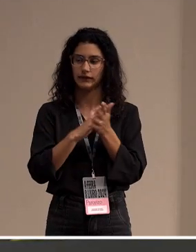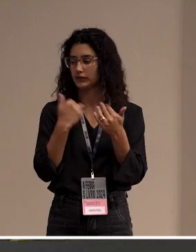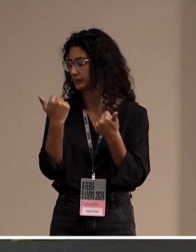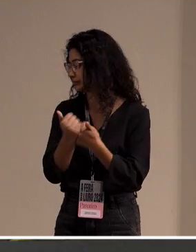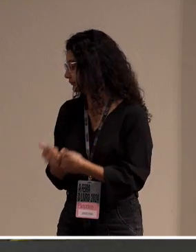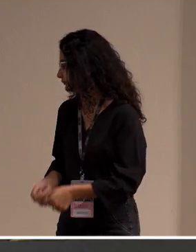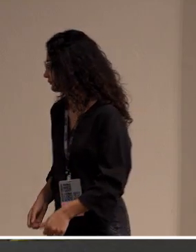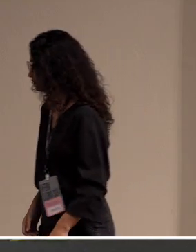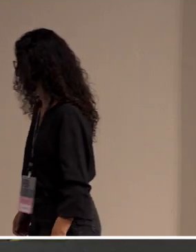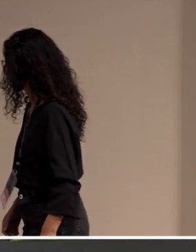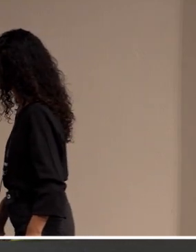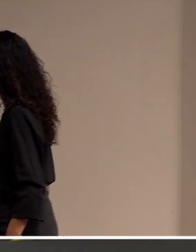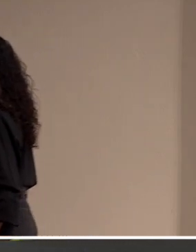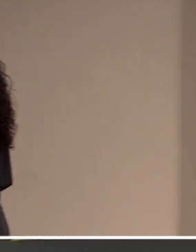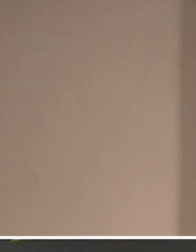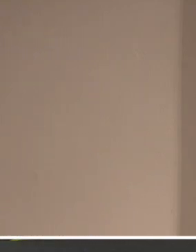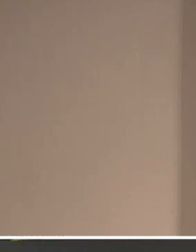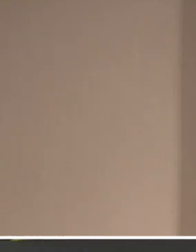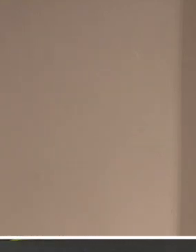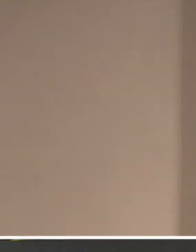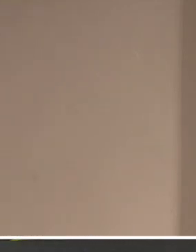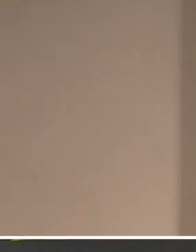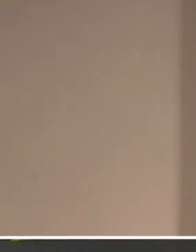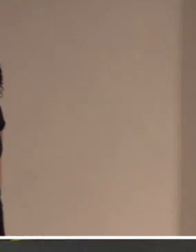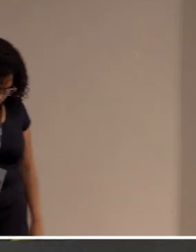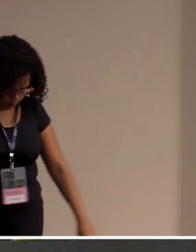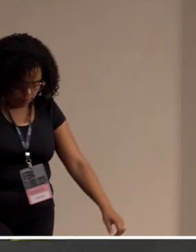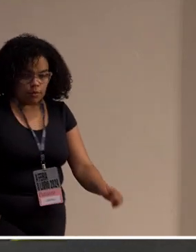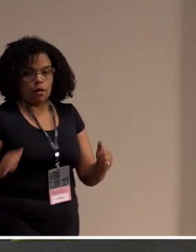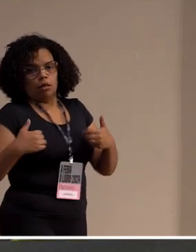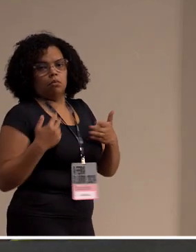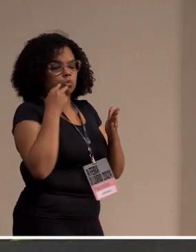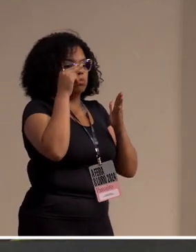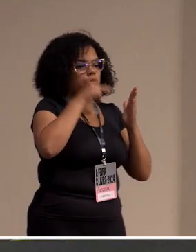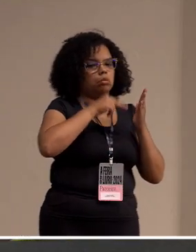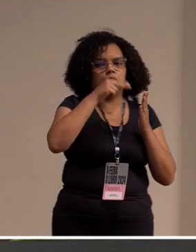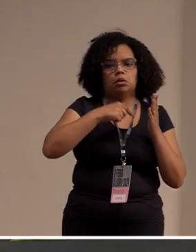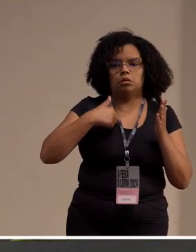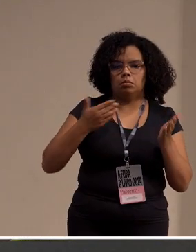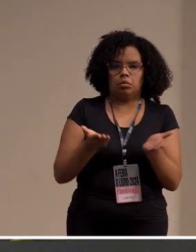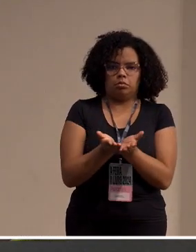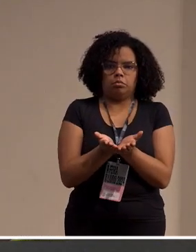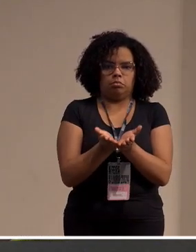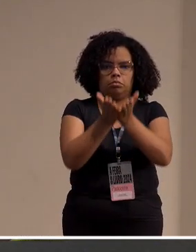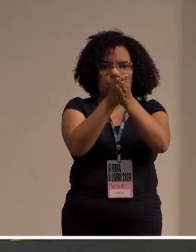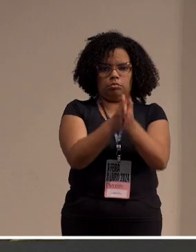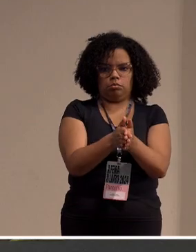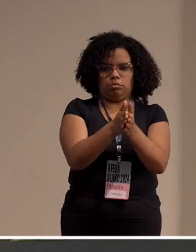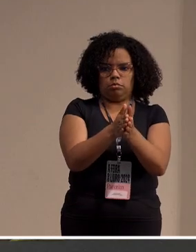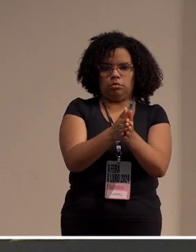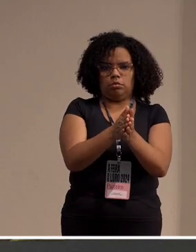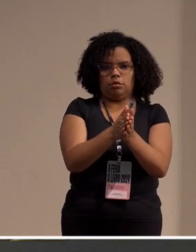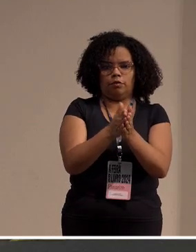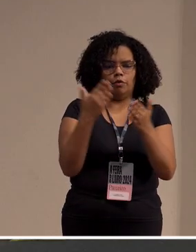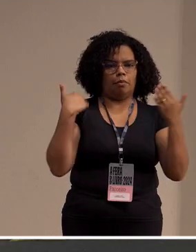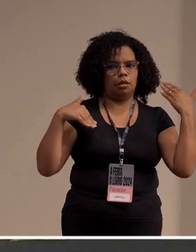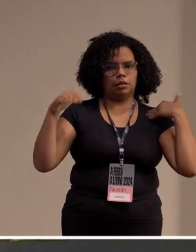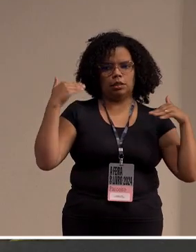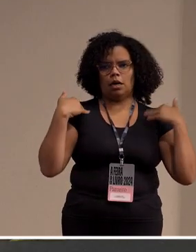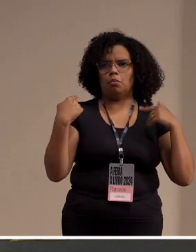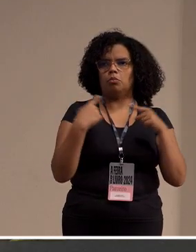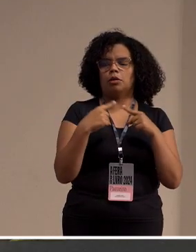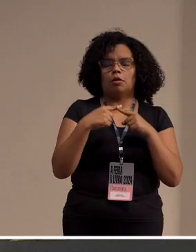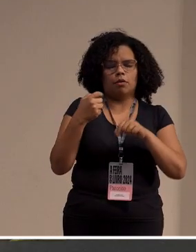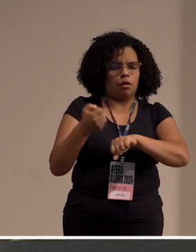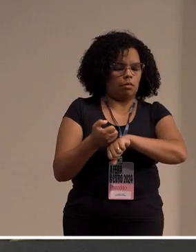I put the book down, I closed it, and I walked away because it moved me so much, right? And so that's where I got the idea, okay, you have nothing to